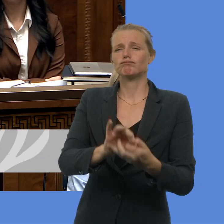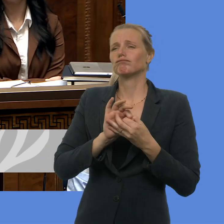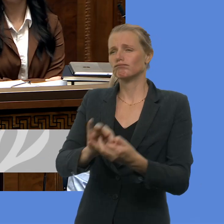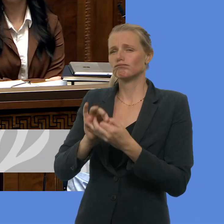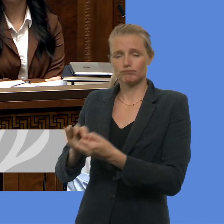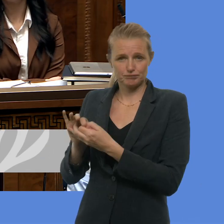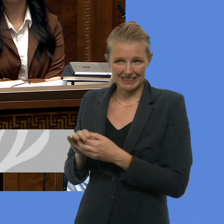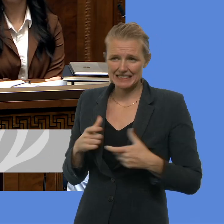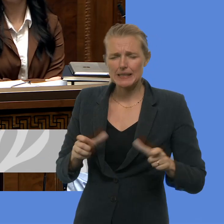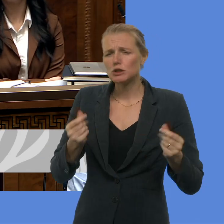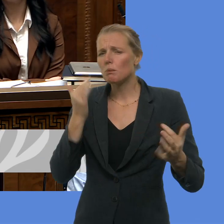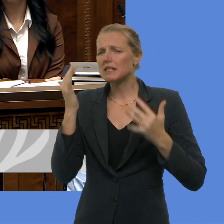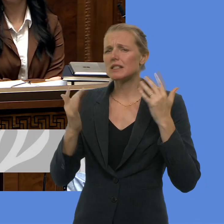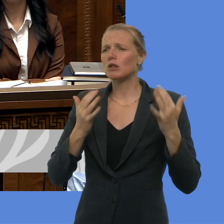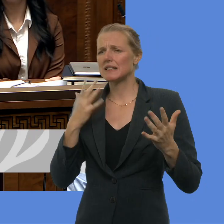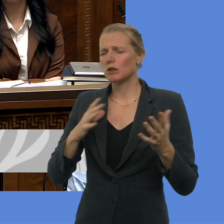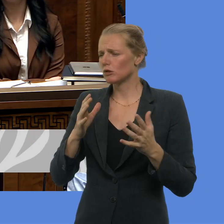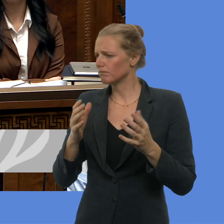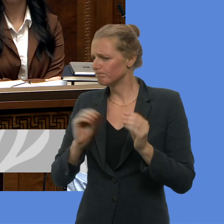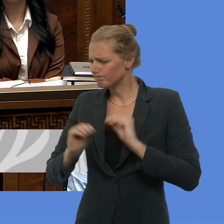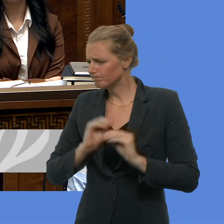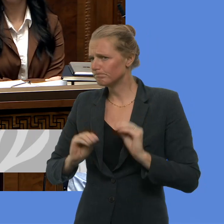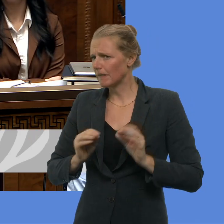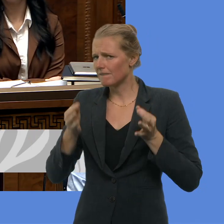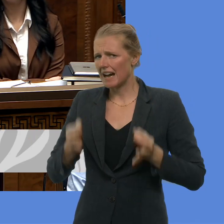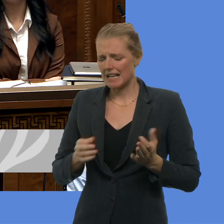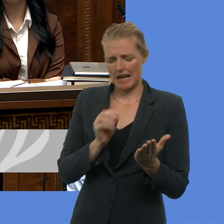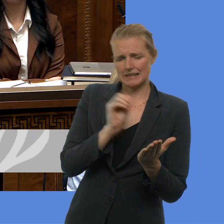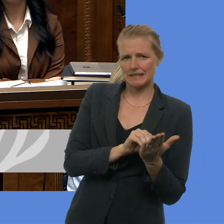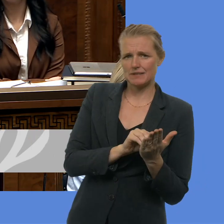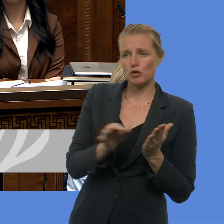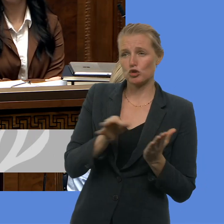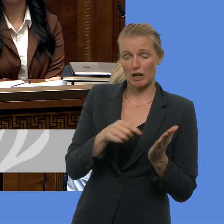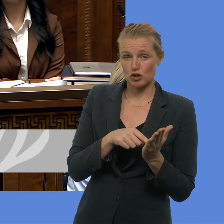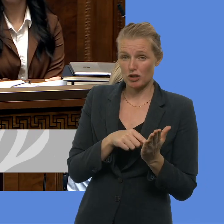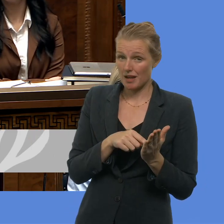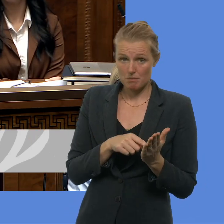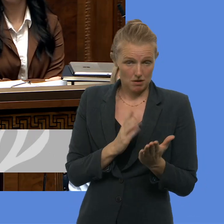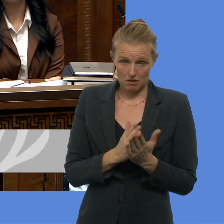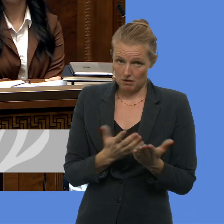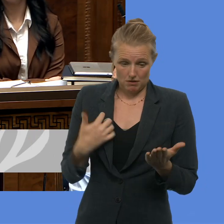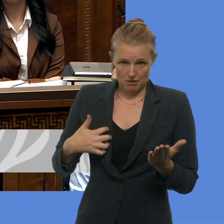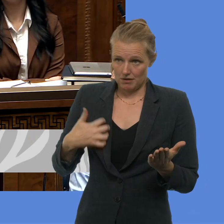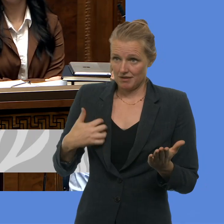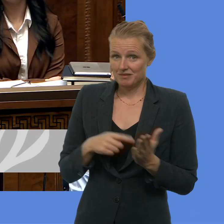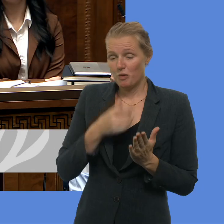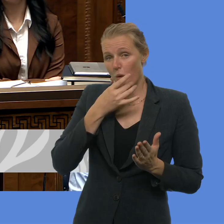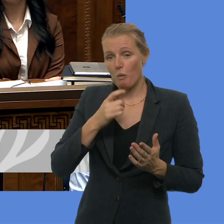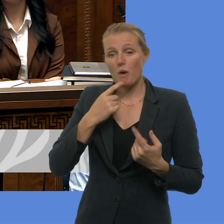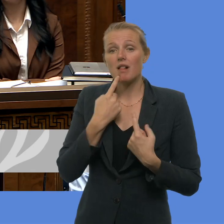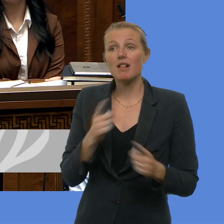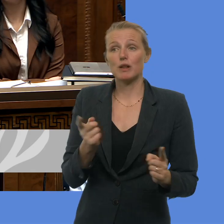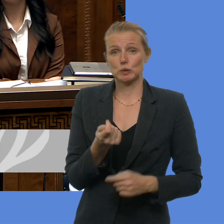still some key considerations to be worked through in finalising the strategy, and it does remain under consideration, but we hope to be able to bring it to the Executive in the